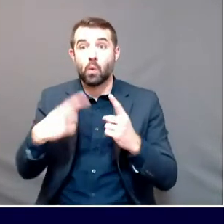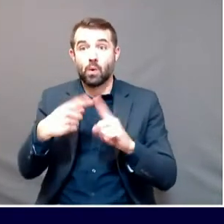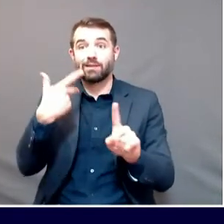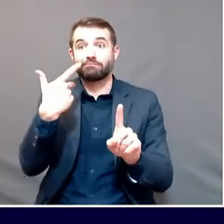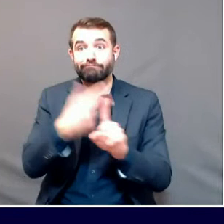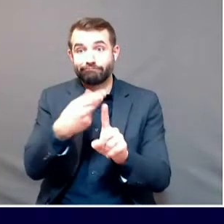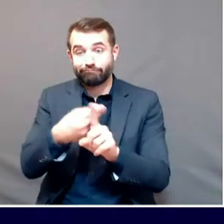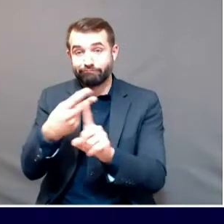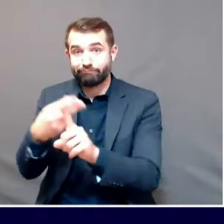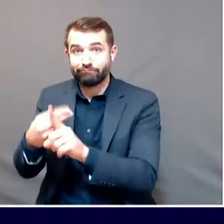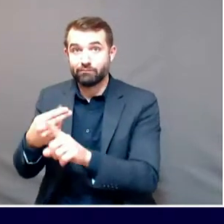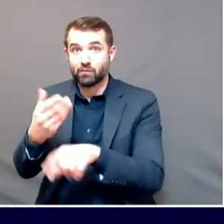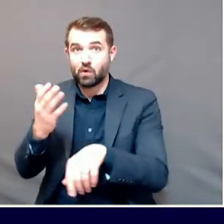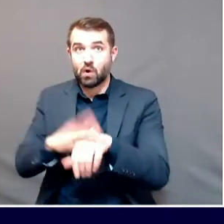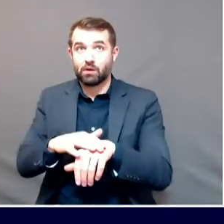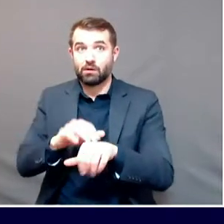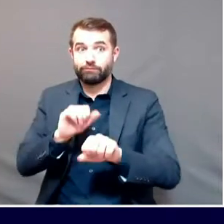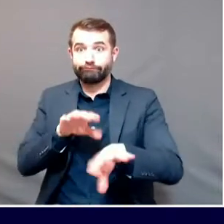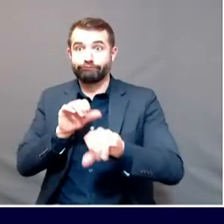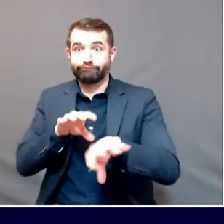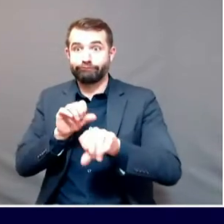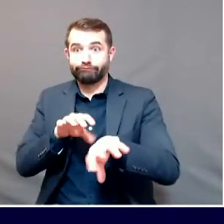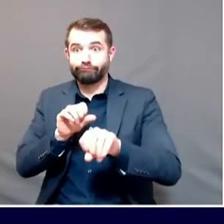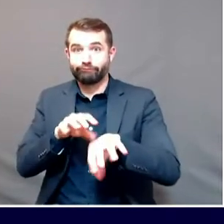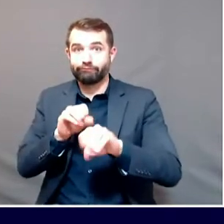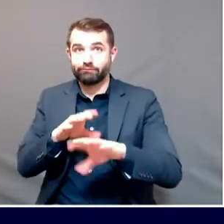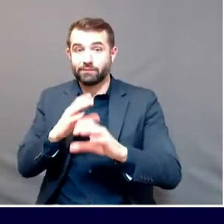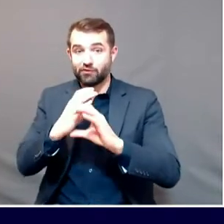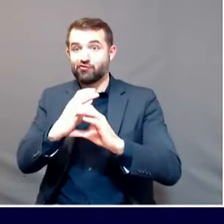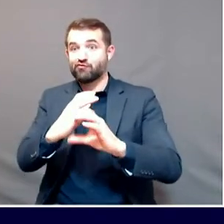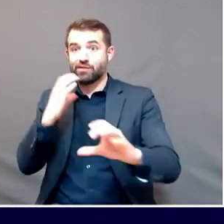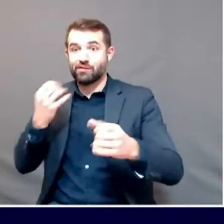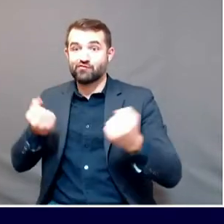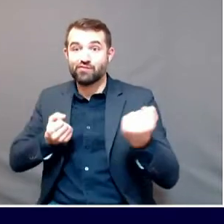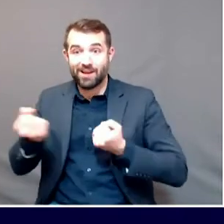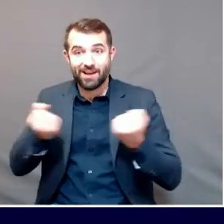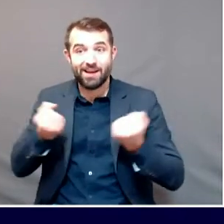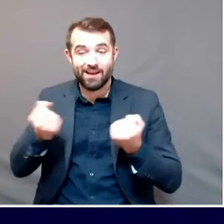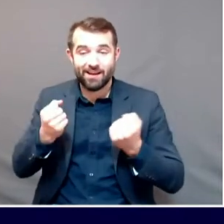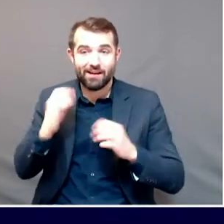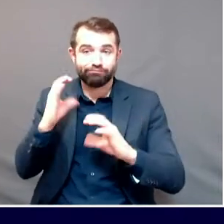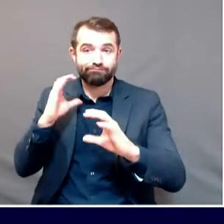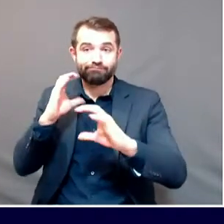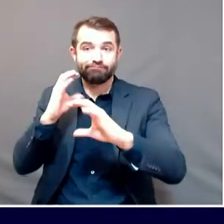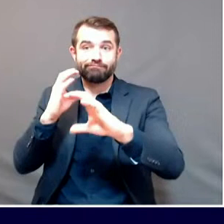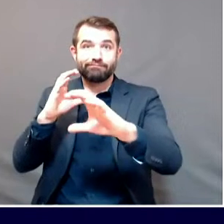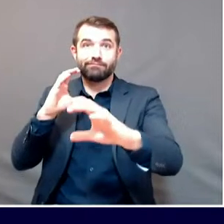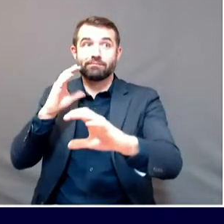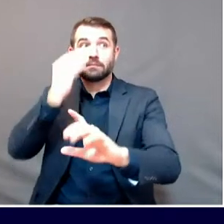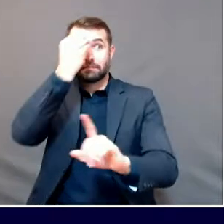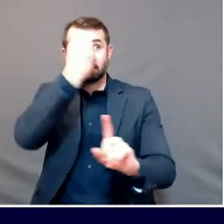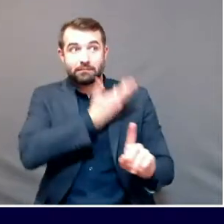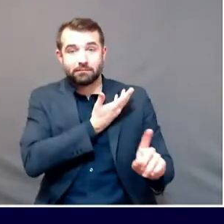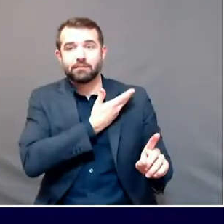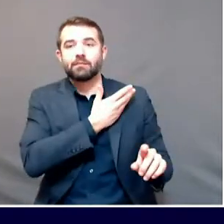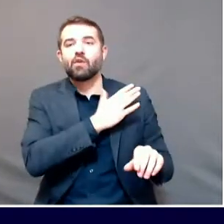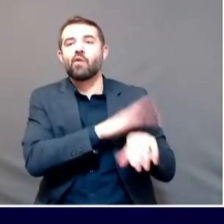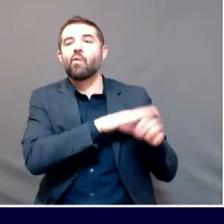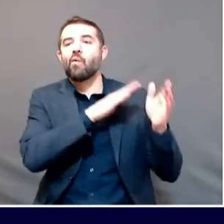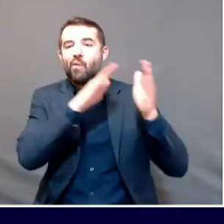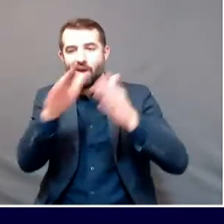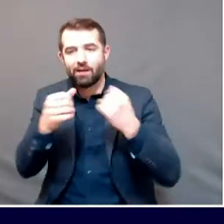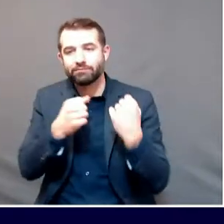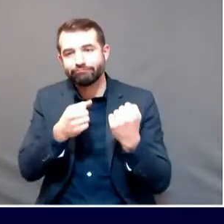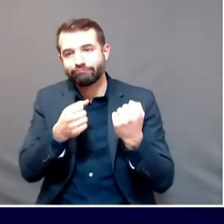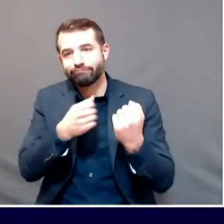transport vehicles coming into Maine, we received notification of that along with the tracking numbers. That occurred over the weekend, this past